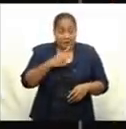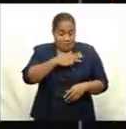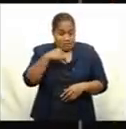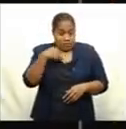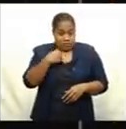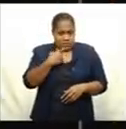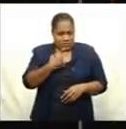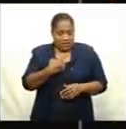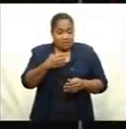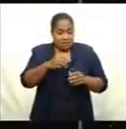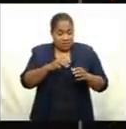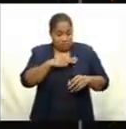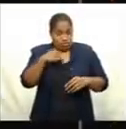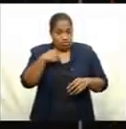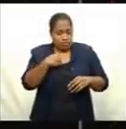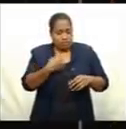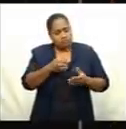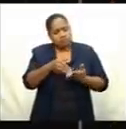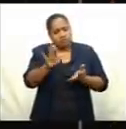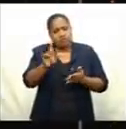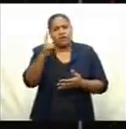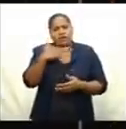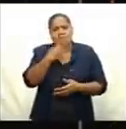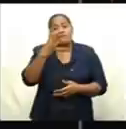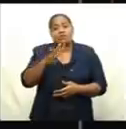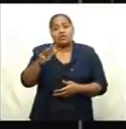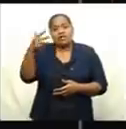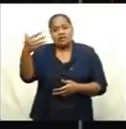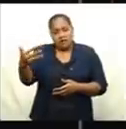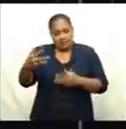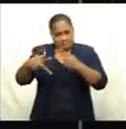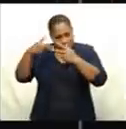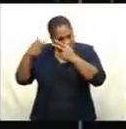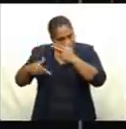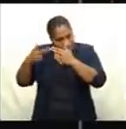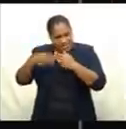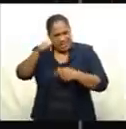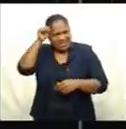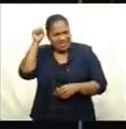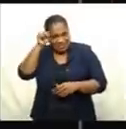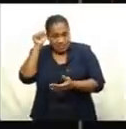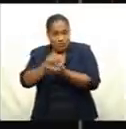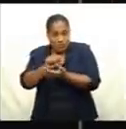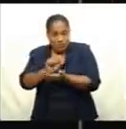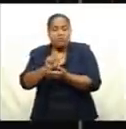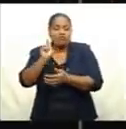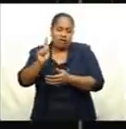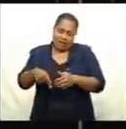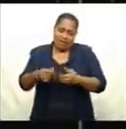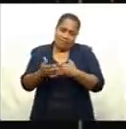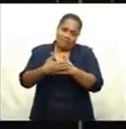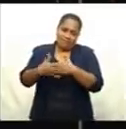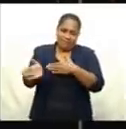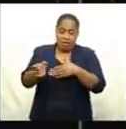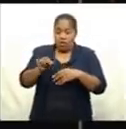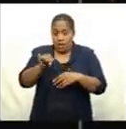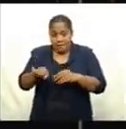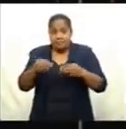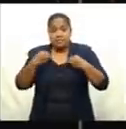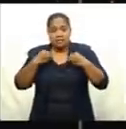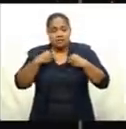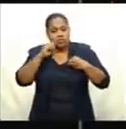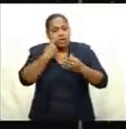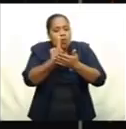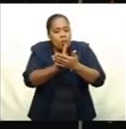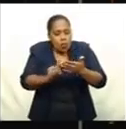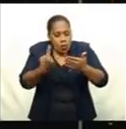has approved 149 hairdresser-barber applications. Apanisa Wangai Randovu reports these businesses will only operate